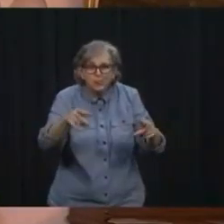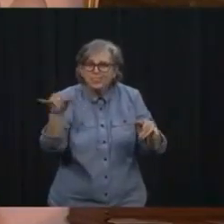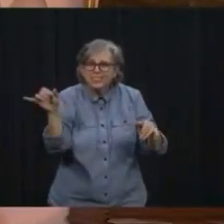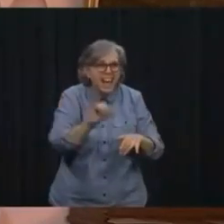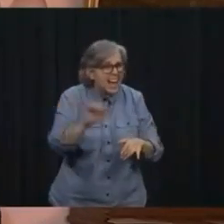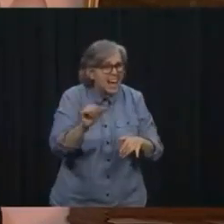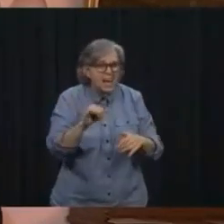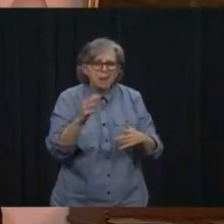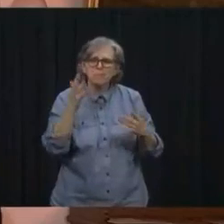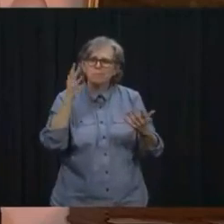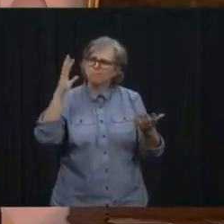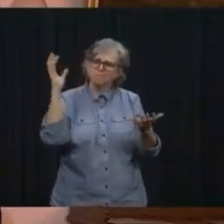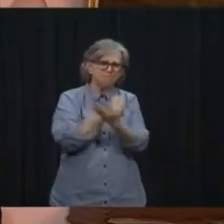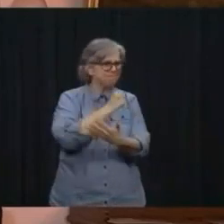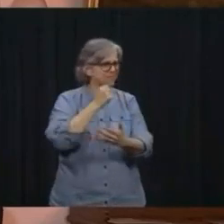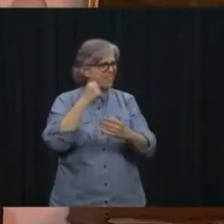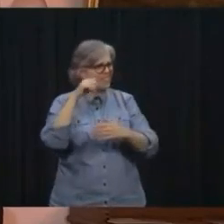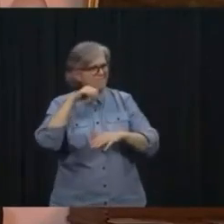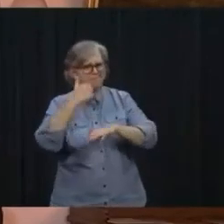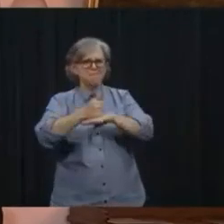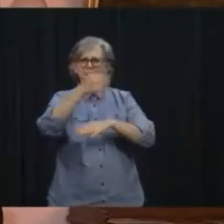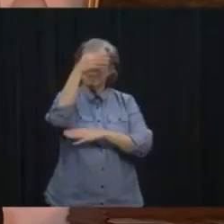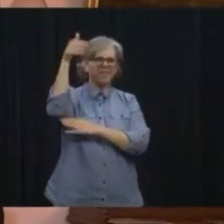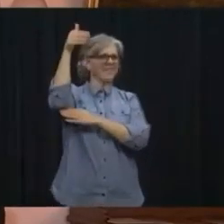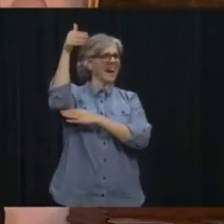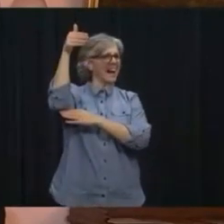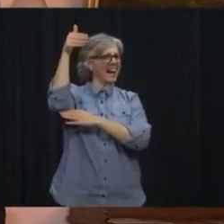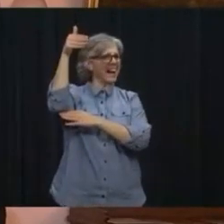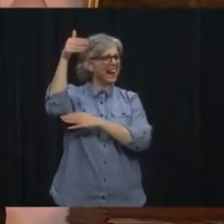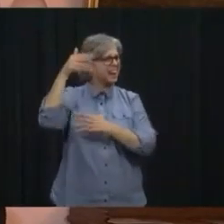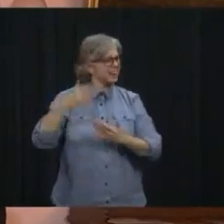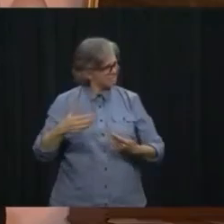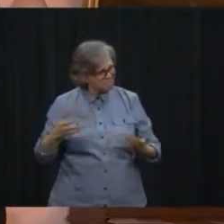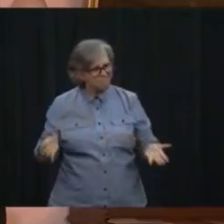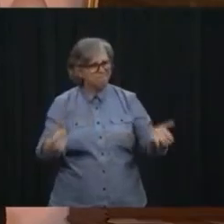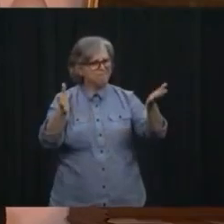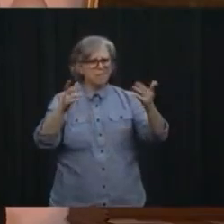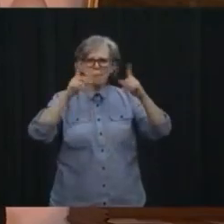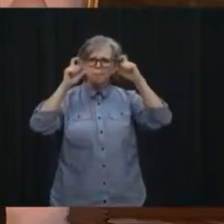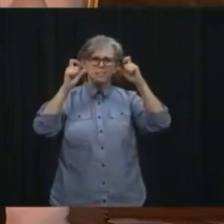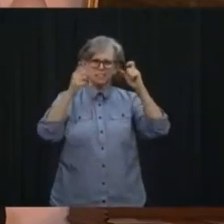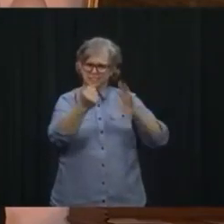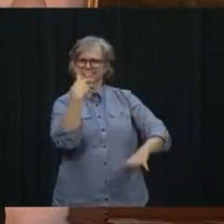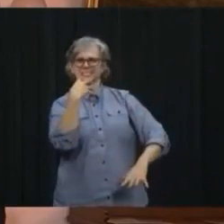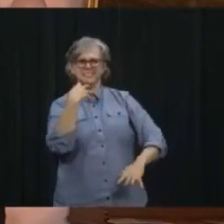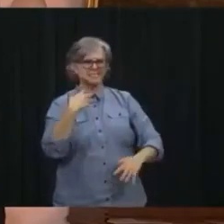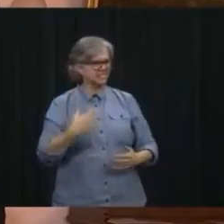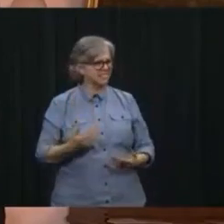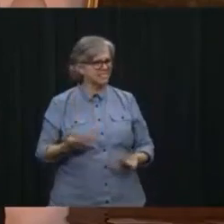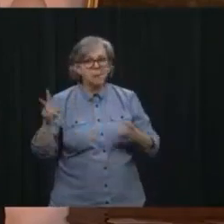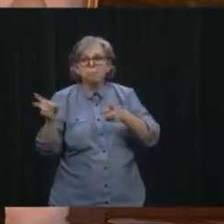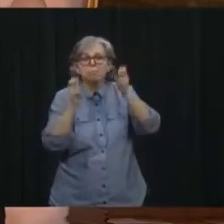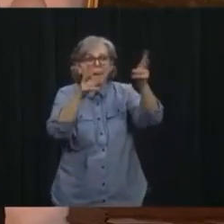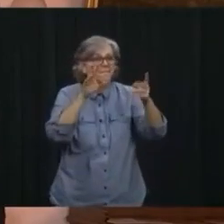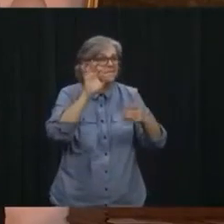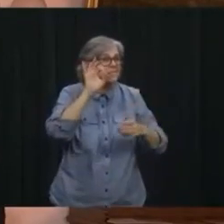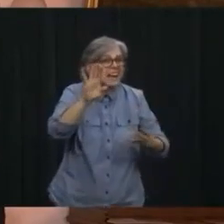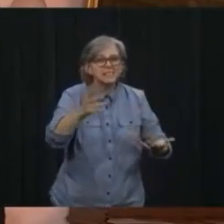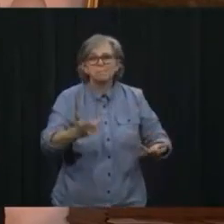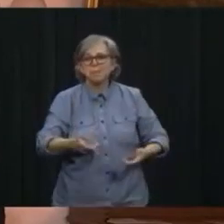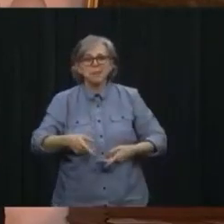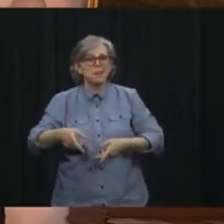of our family that is actually down in North Carolina. They live in North Carolina, and they're